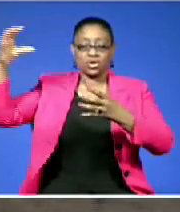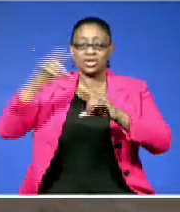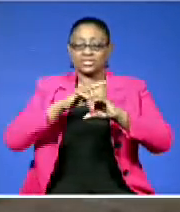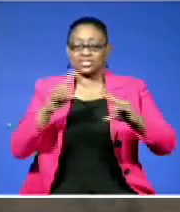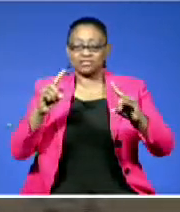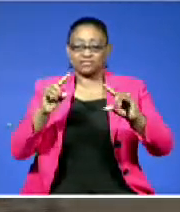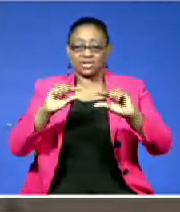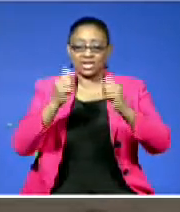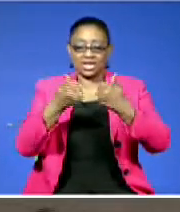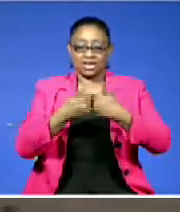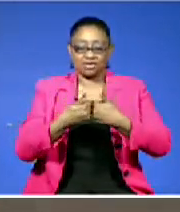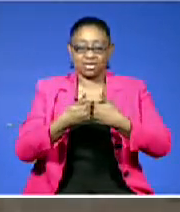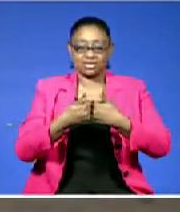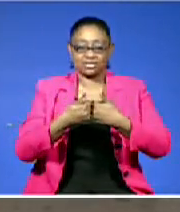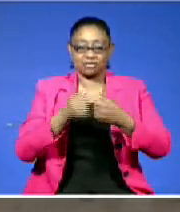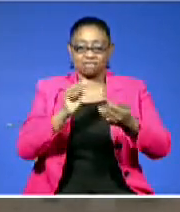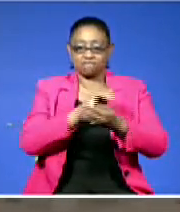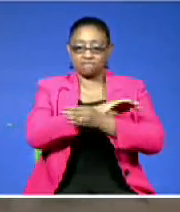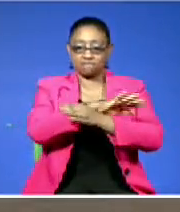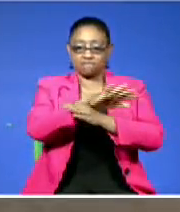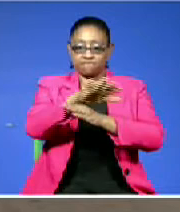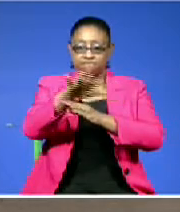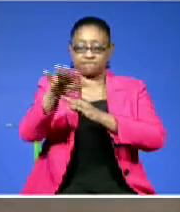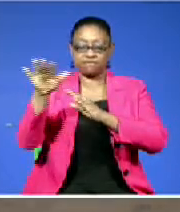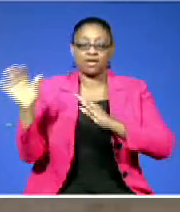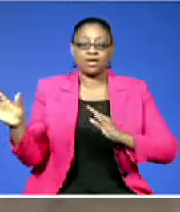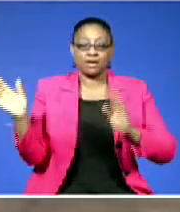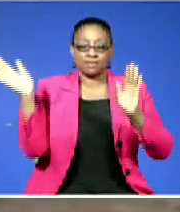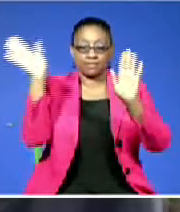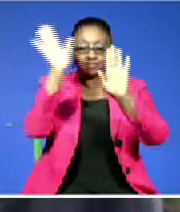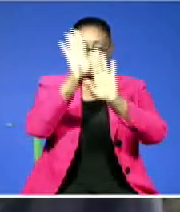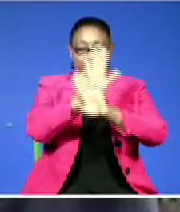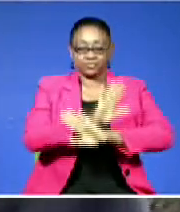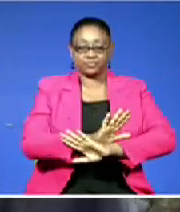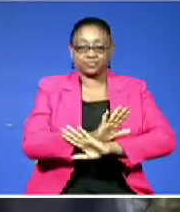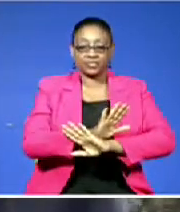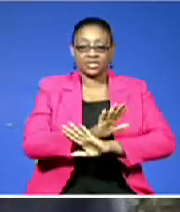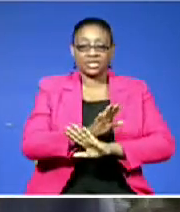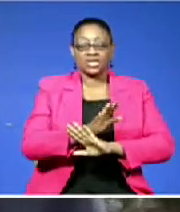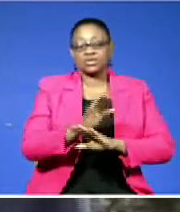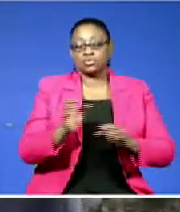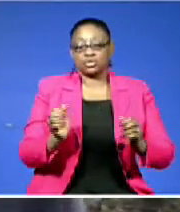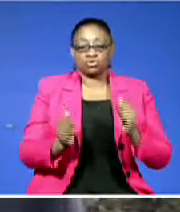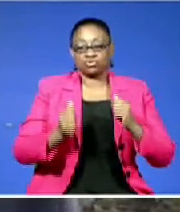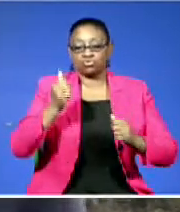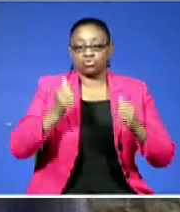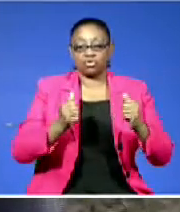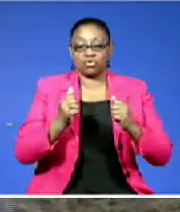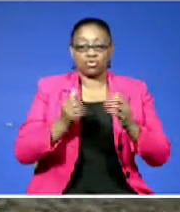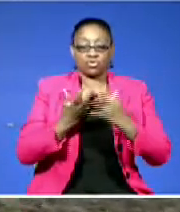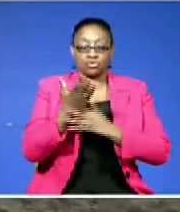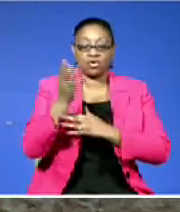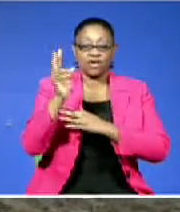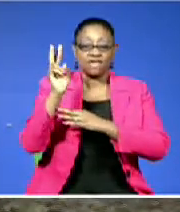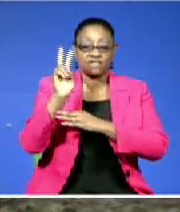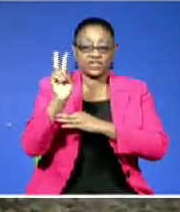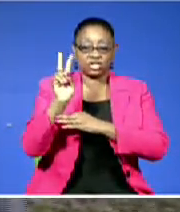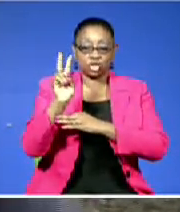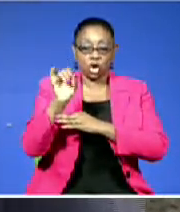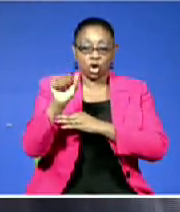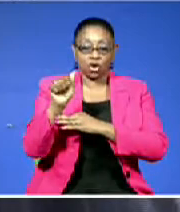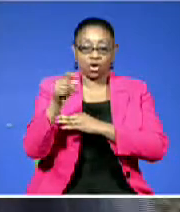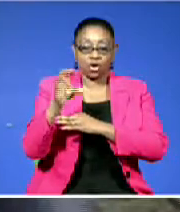surrounding areas blanketed, bolstered by a stiff wind. Drove to Victoria Gardens. It seemed to be fine. This